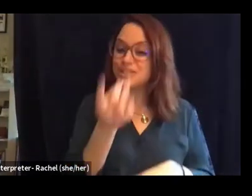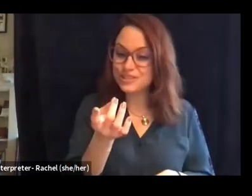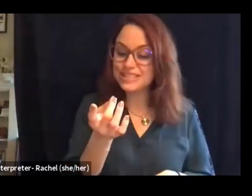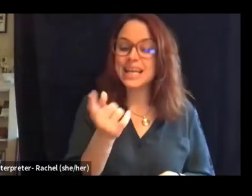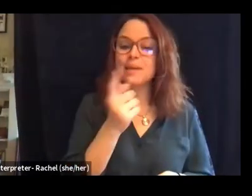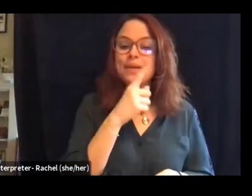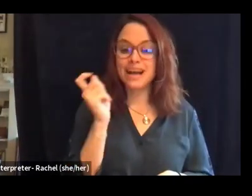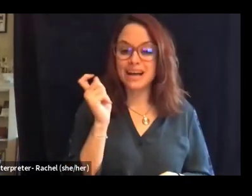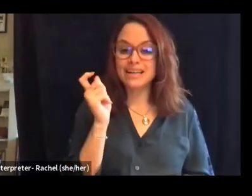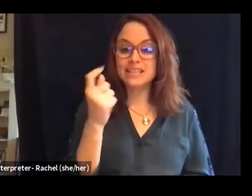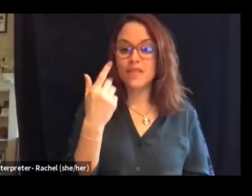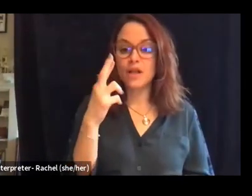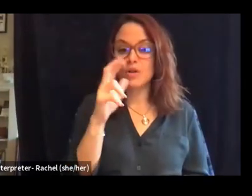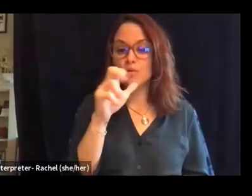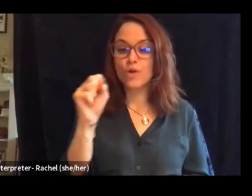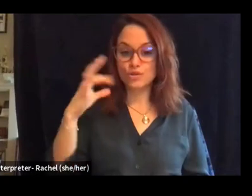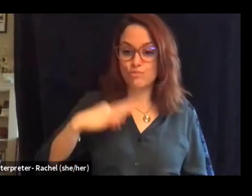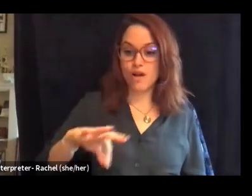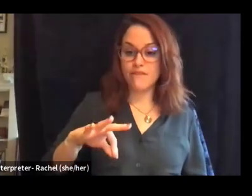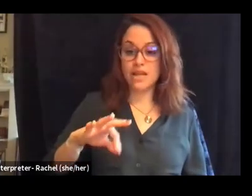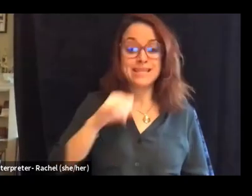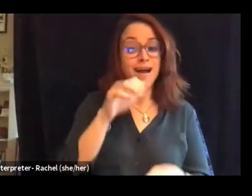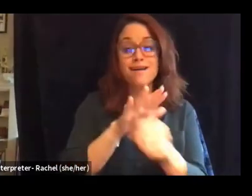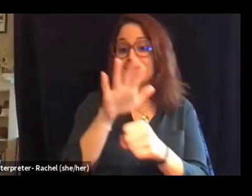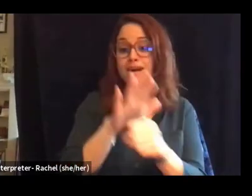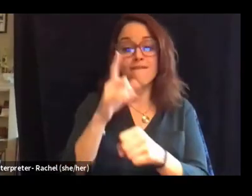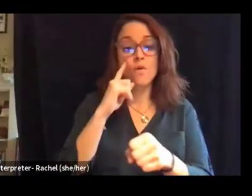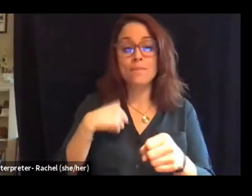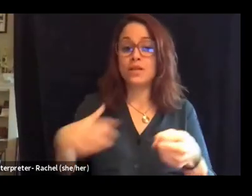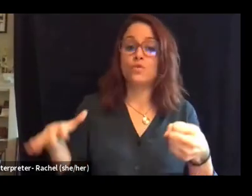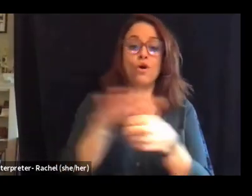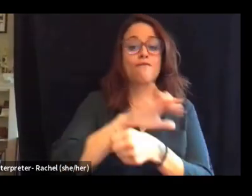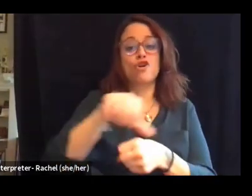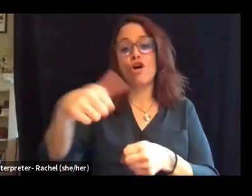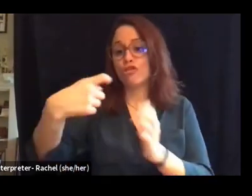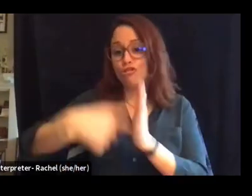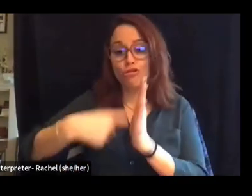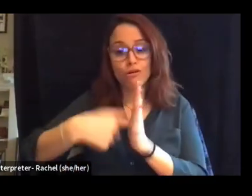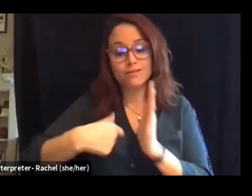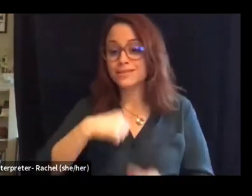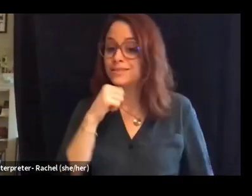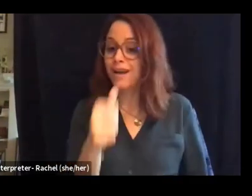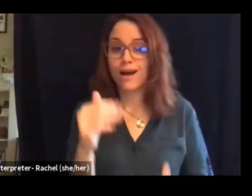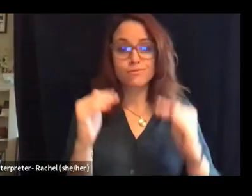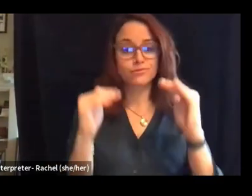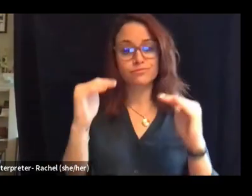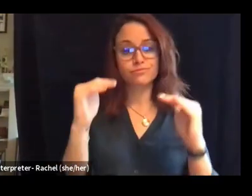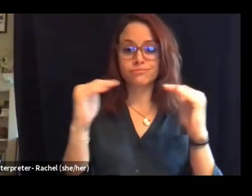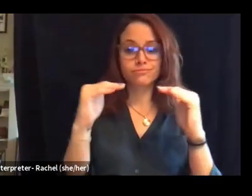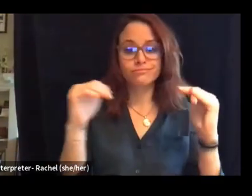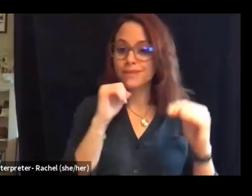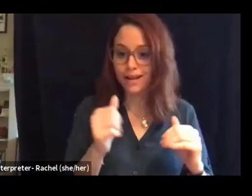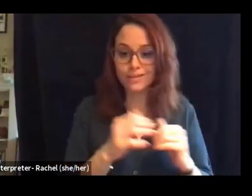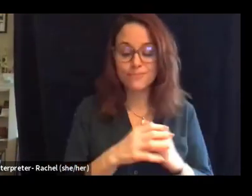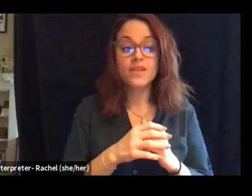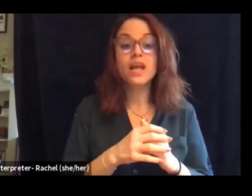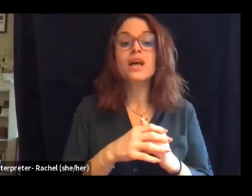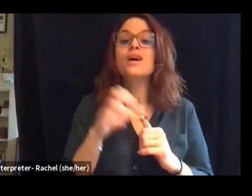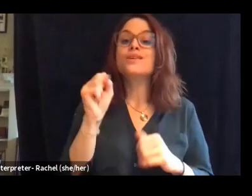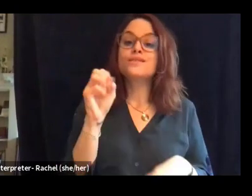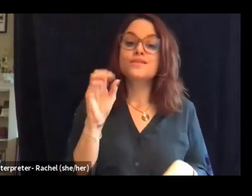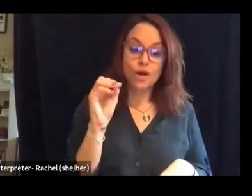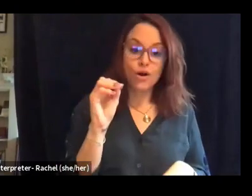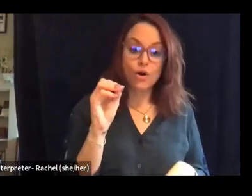gross profit, are not sufficient to cover my other costs. Right? So by not spending that